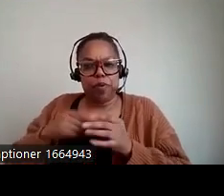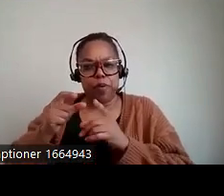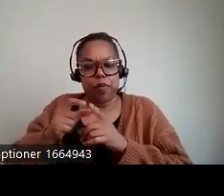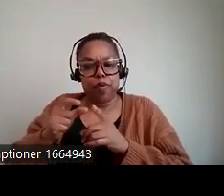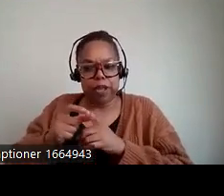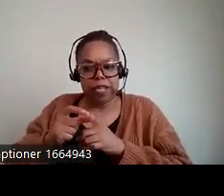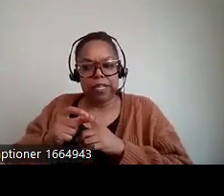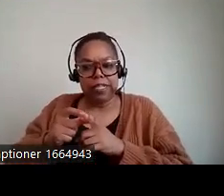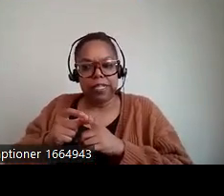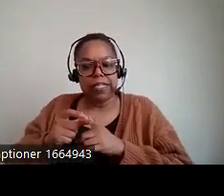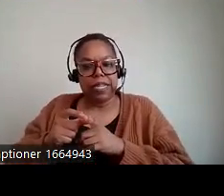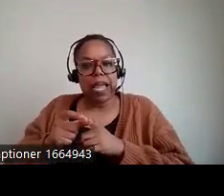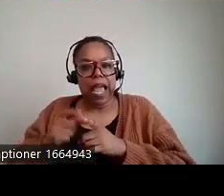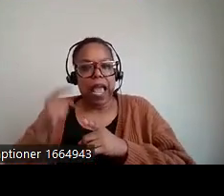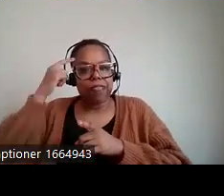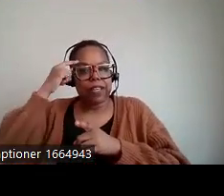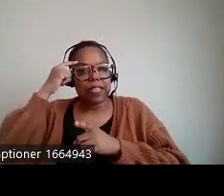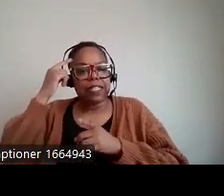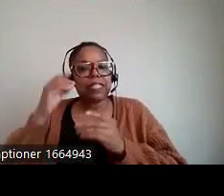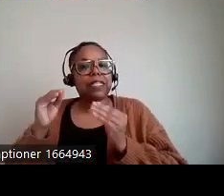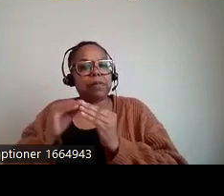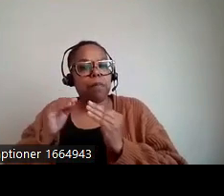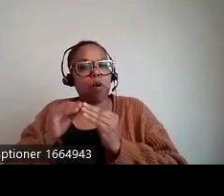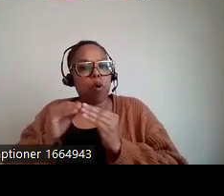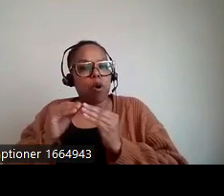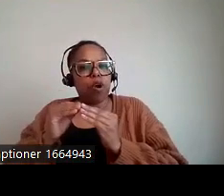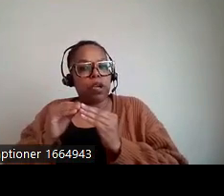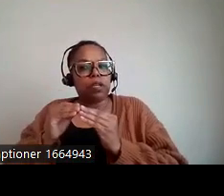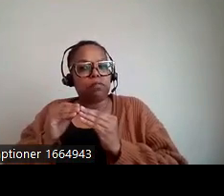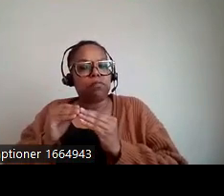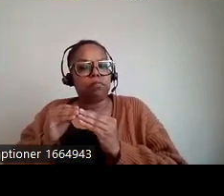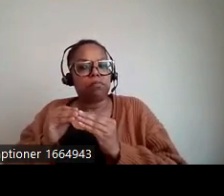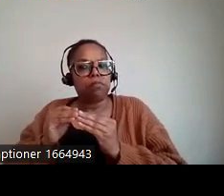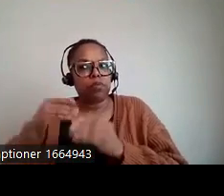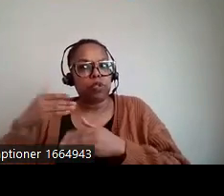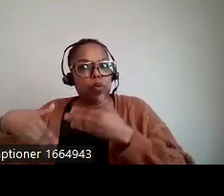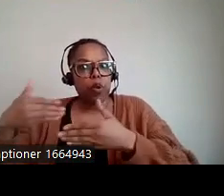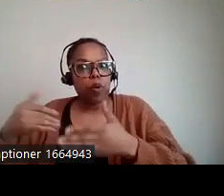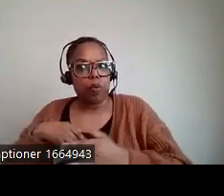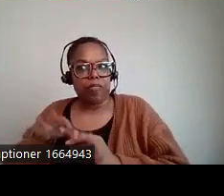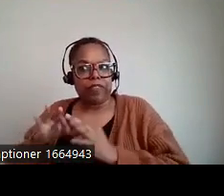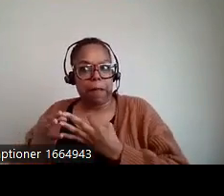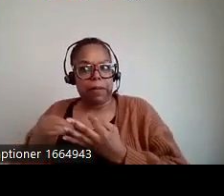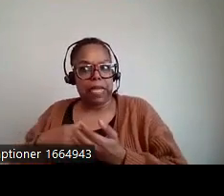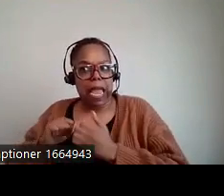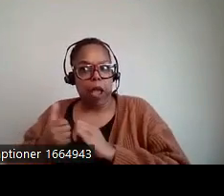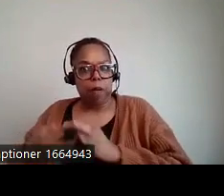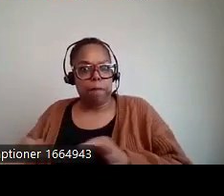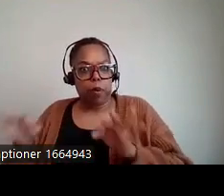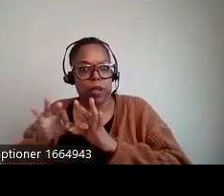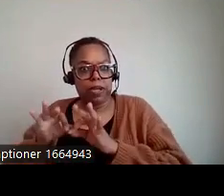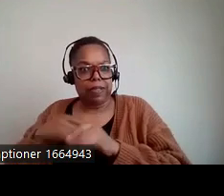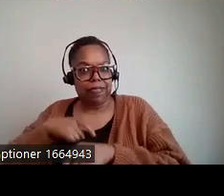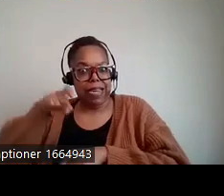to what's going on with that family in that moment, and how important it is that they get the help that they need